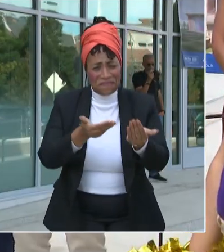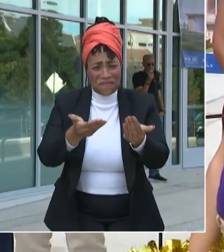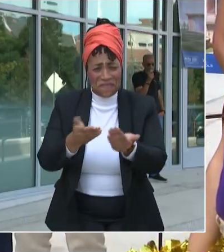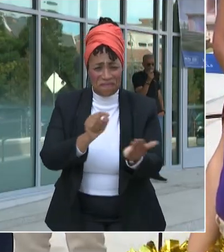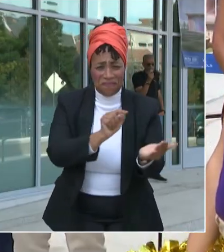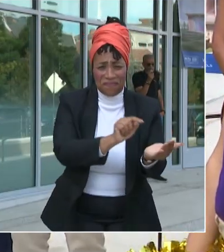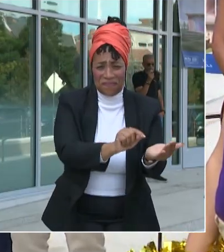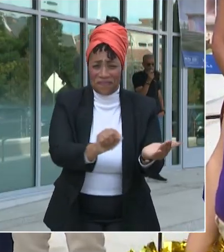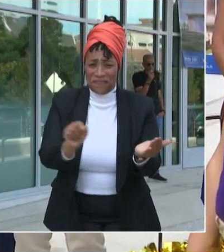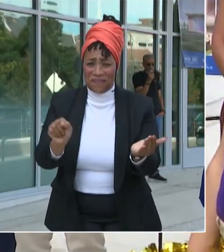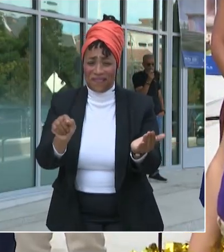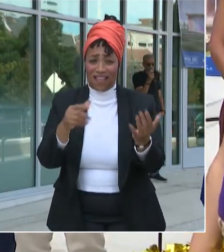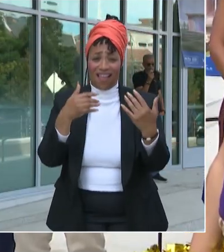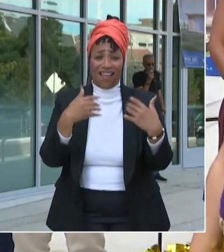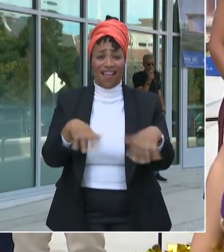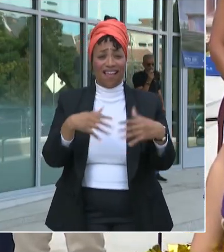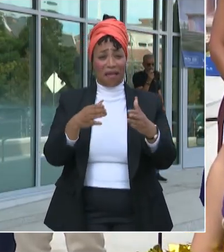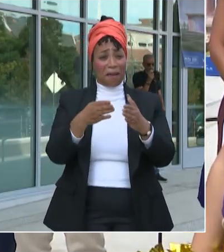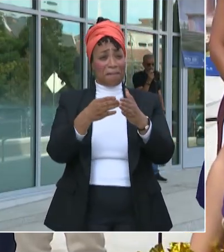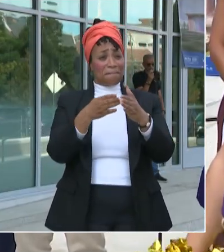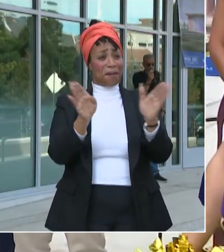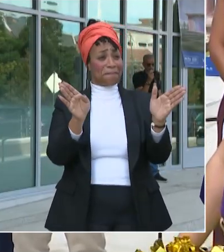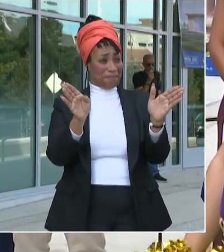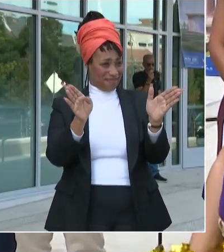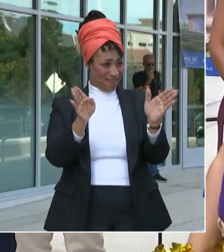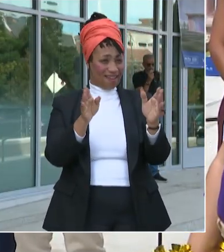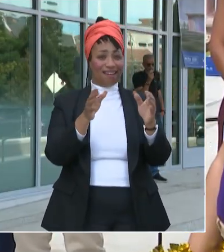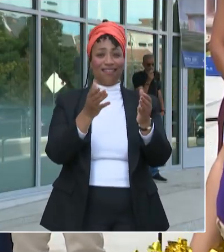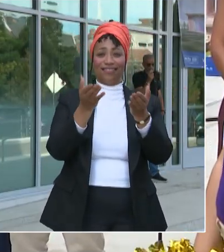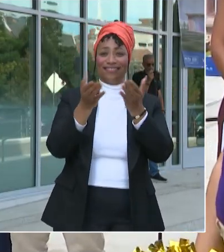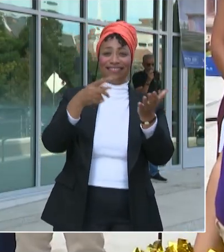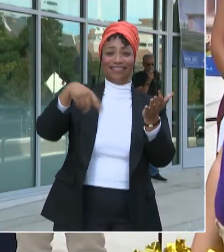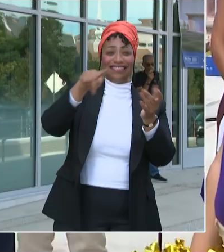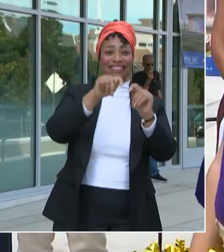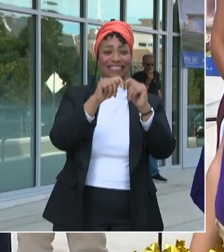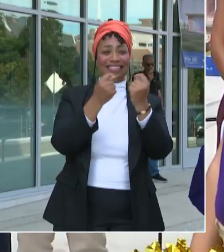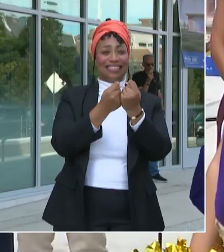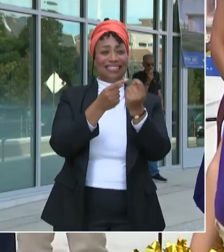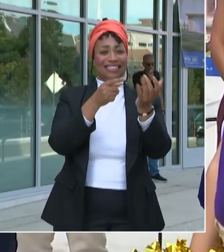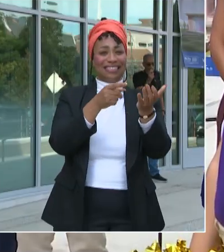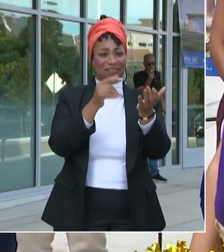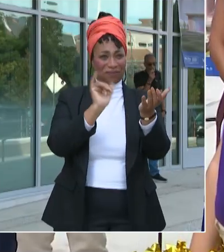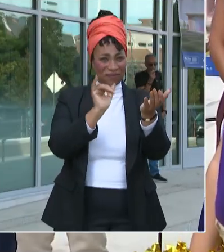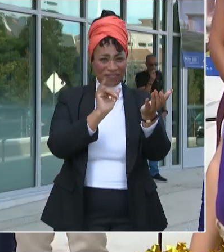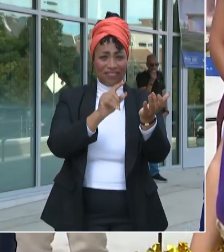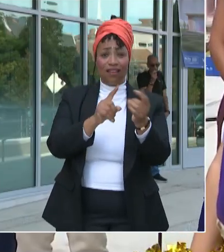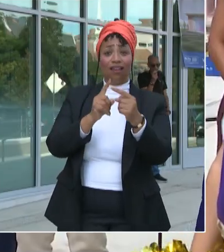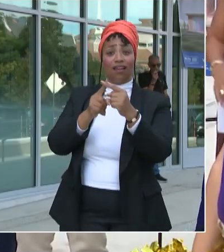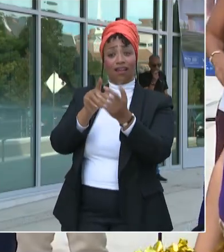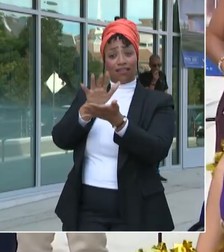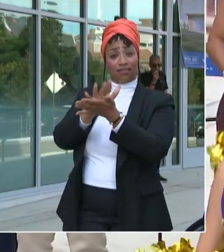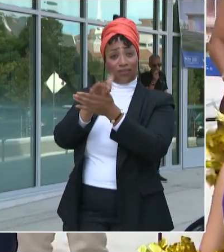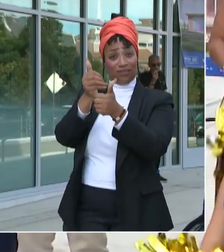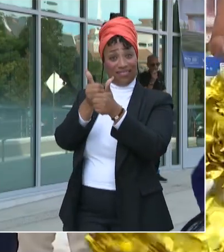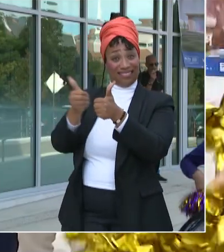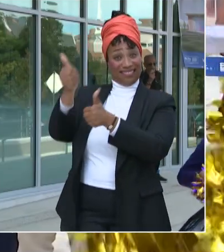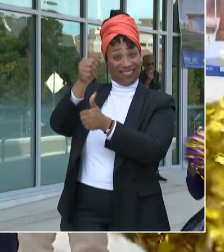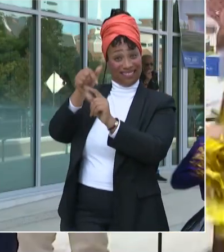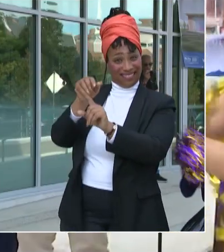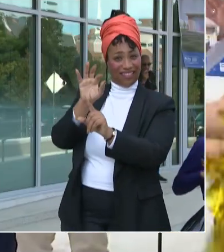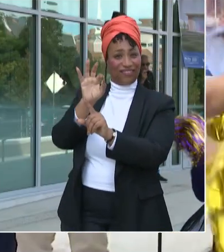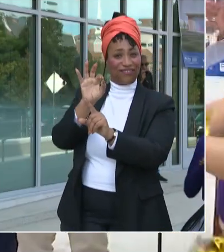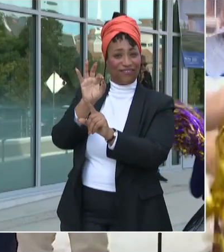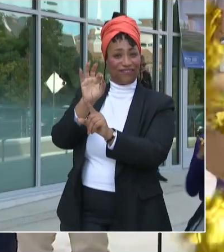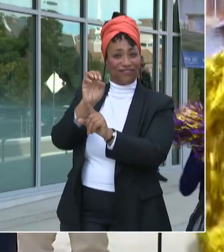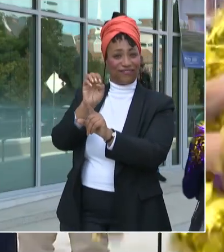team, starting with the Chancellor of DCPS, Chancellor Louis Farabee. Give Dr. Farabee a big